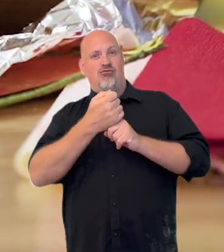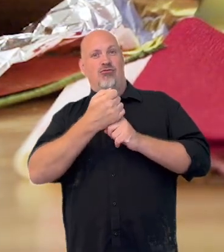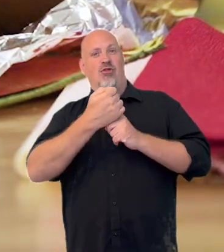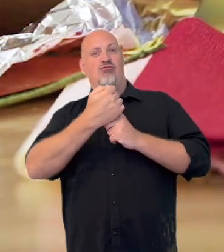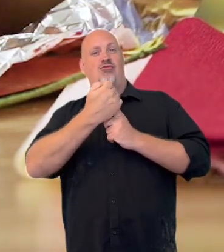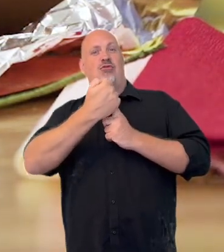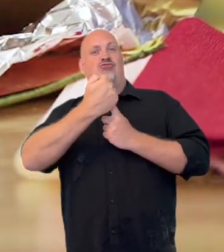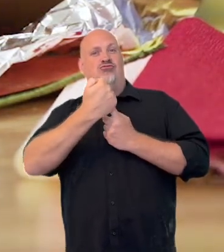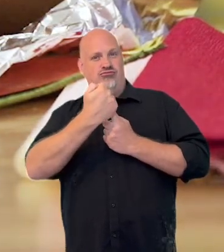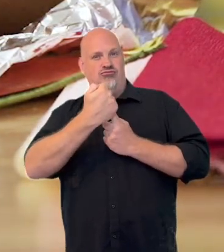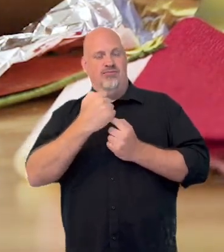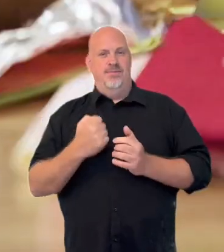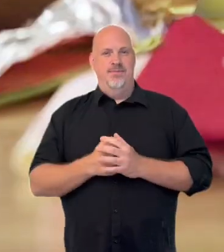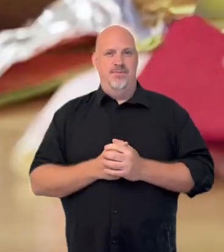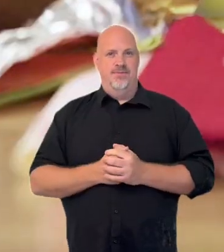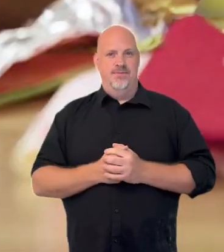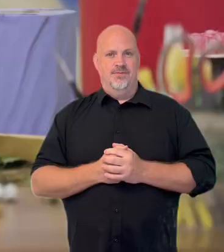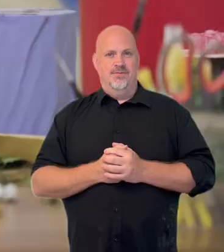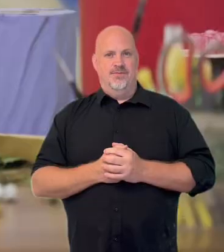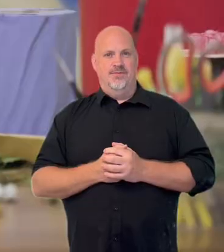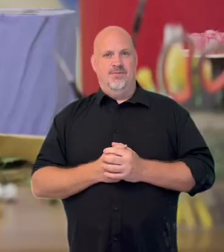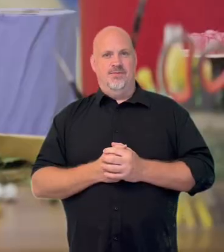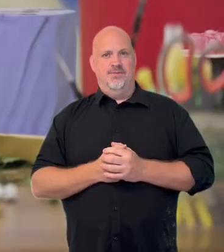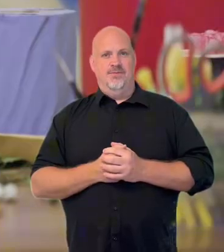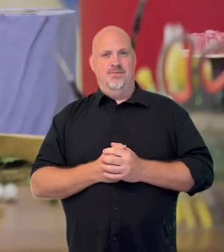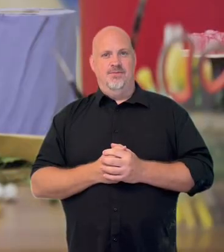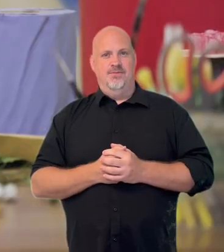And then a longer section